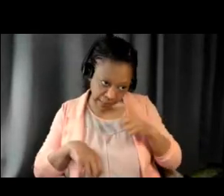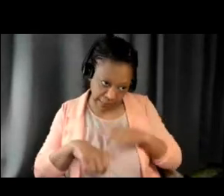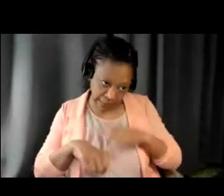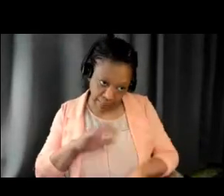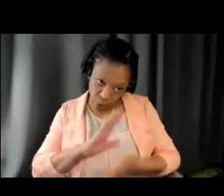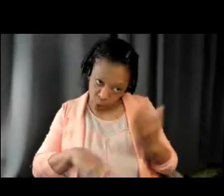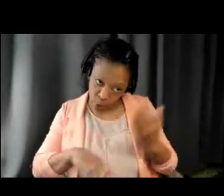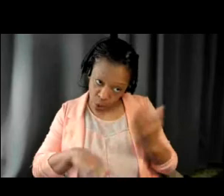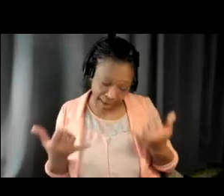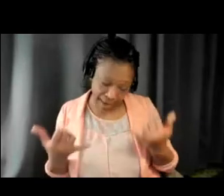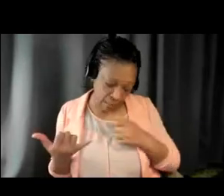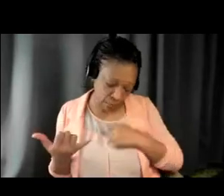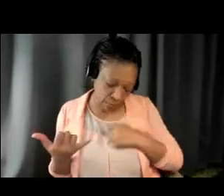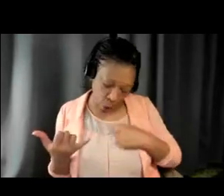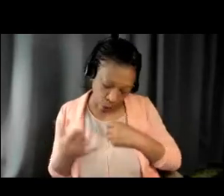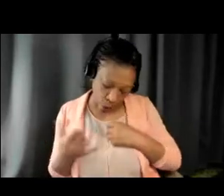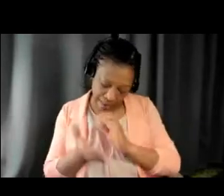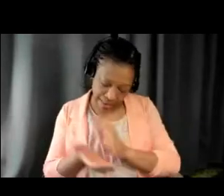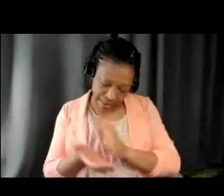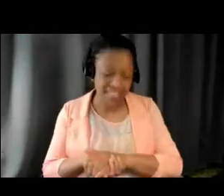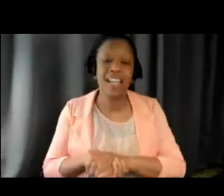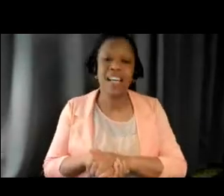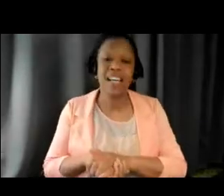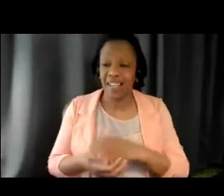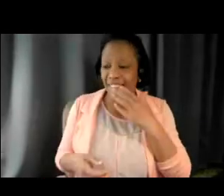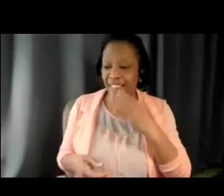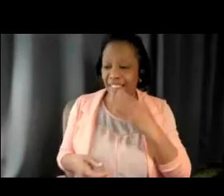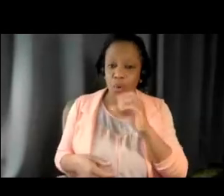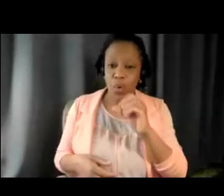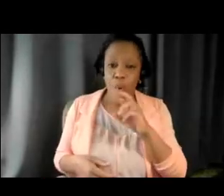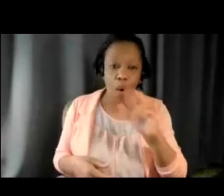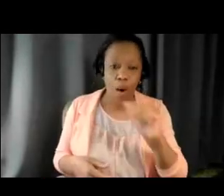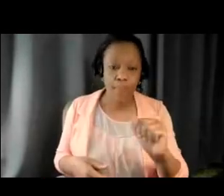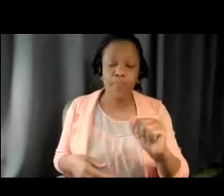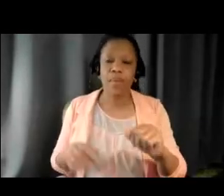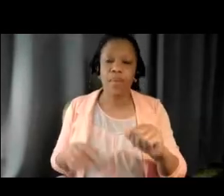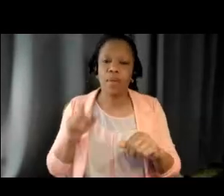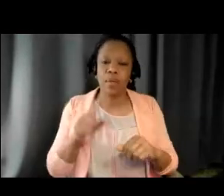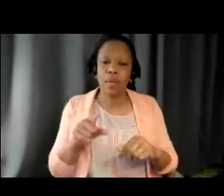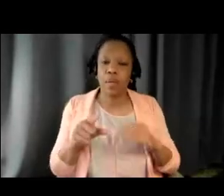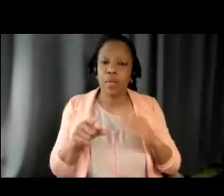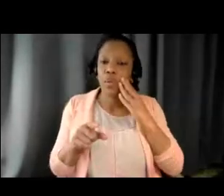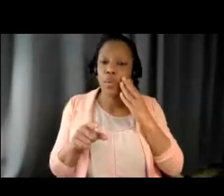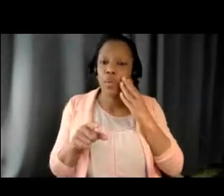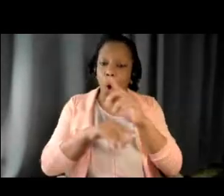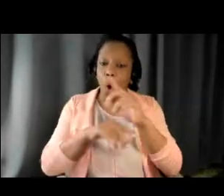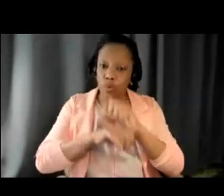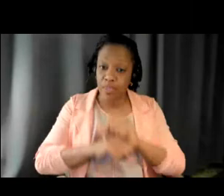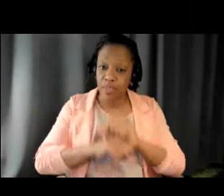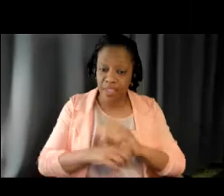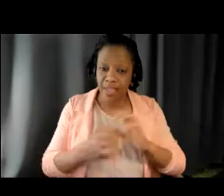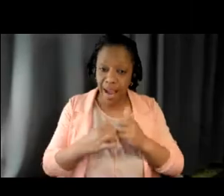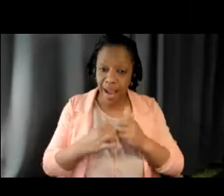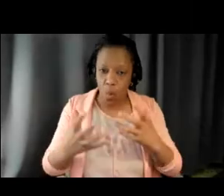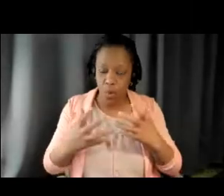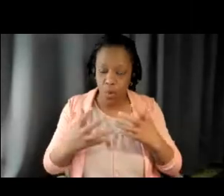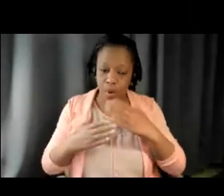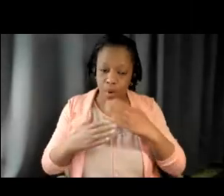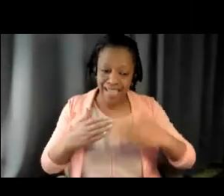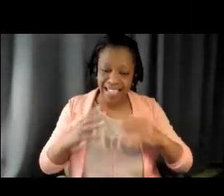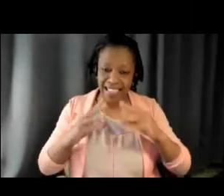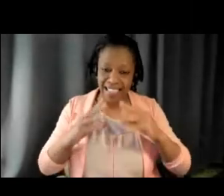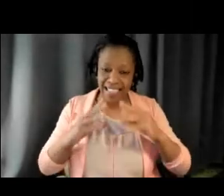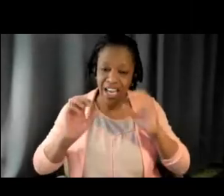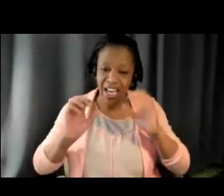sorry. Thank you, Cora. Yes. So you know what our tradition is as we like to end our sessions. Mm-hmm. Can you close us out in a quick